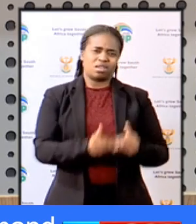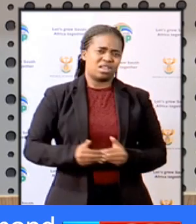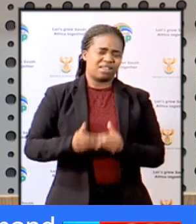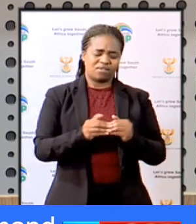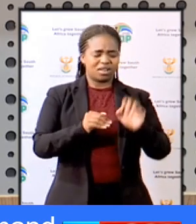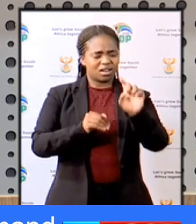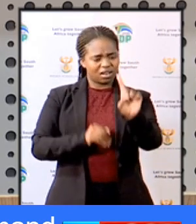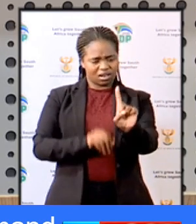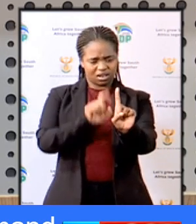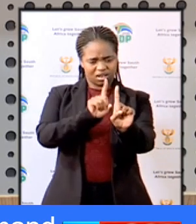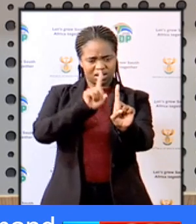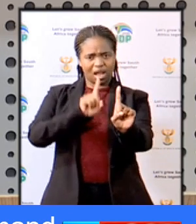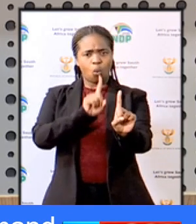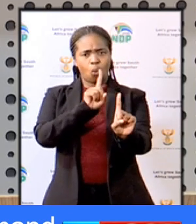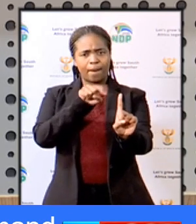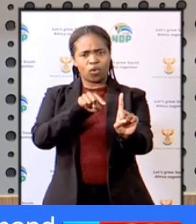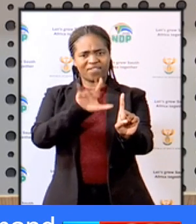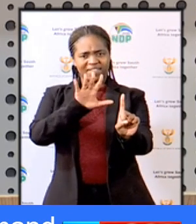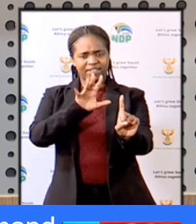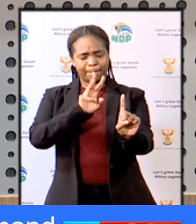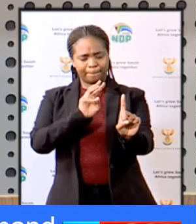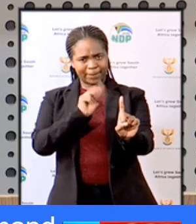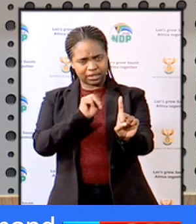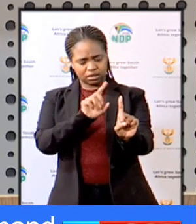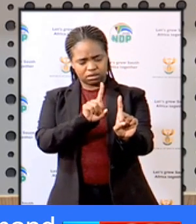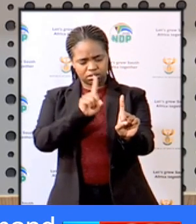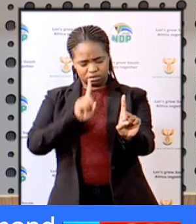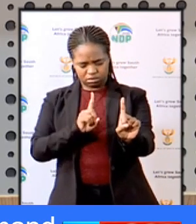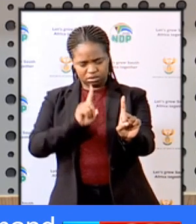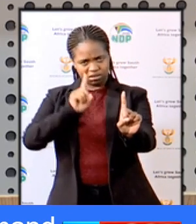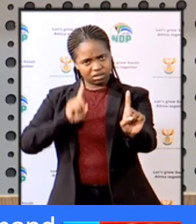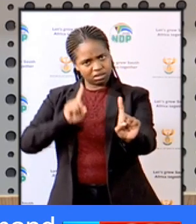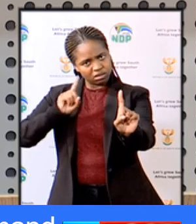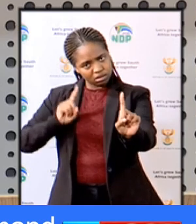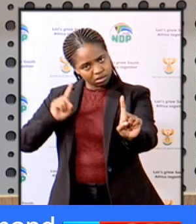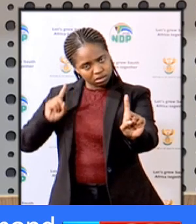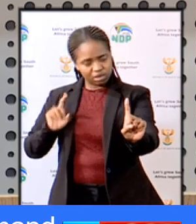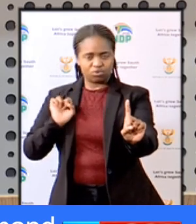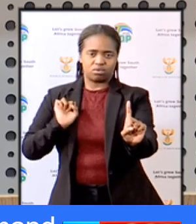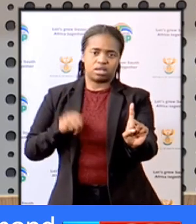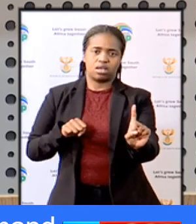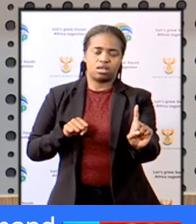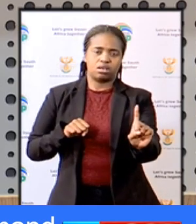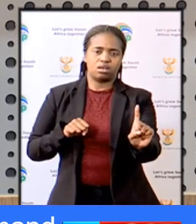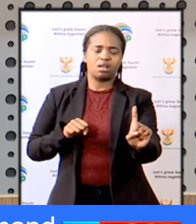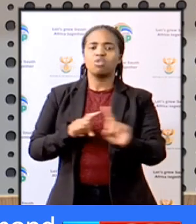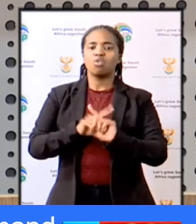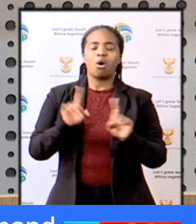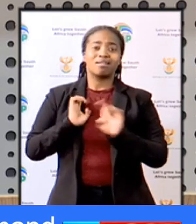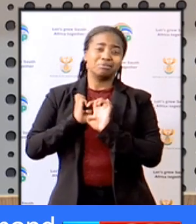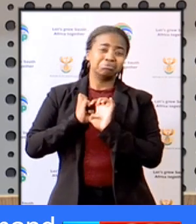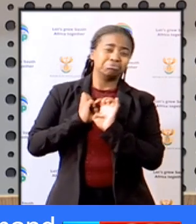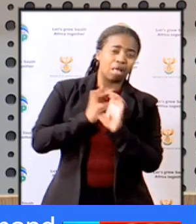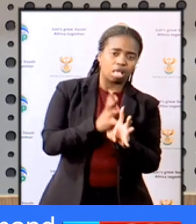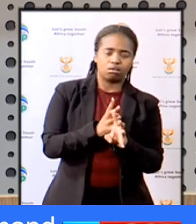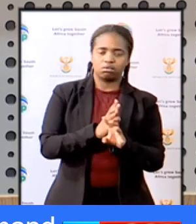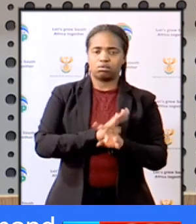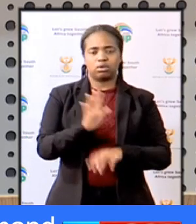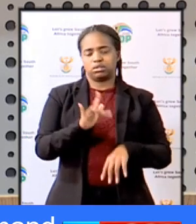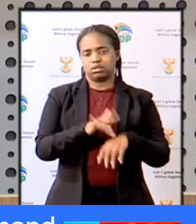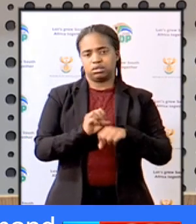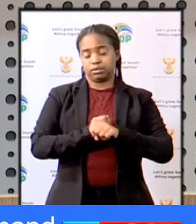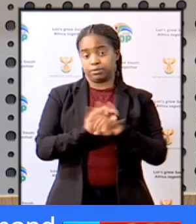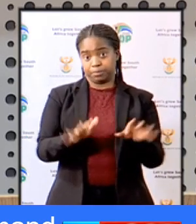maintain the 1.5 meter distance and to take every step to avoid being